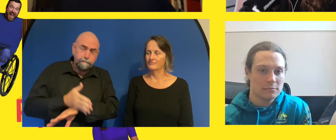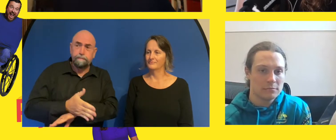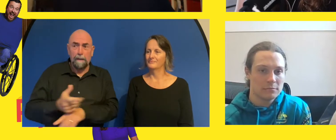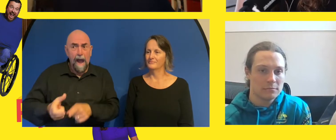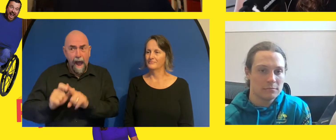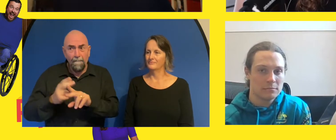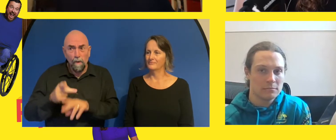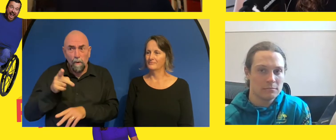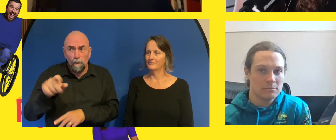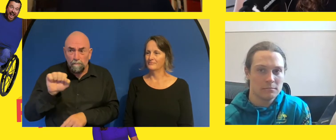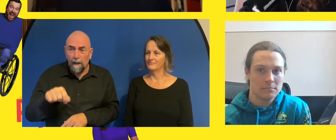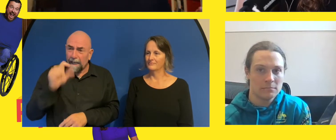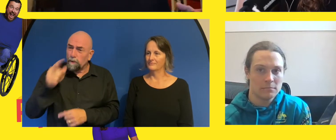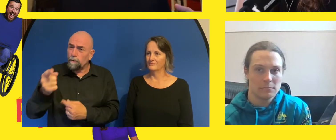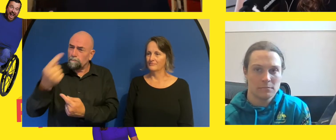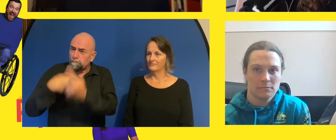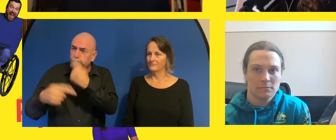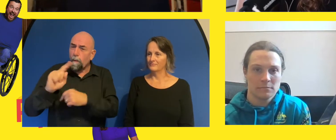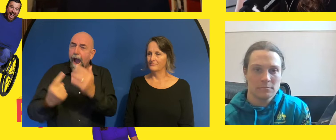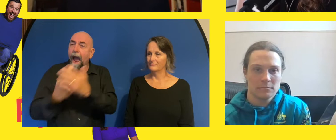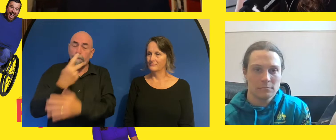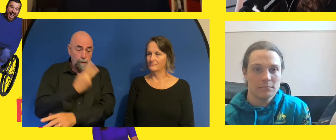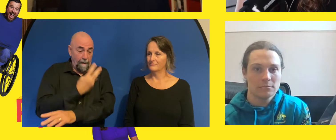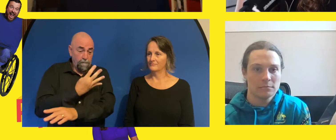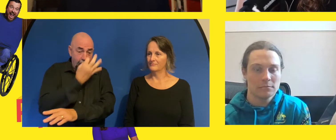the first meeting that would have happened, it would have been chef de mission's meeting,